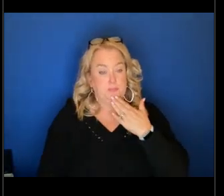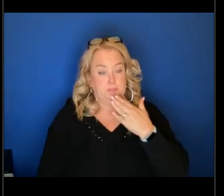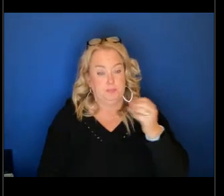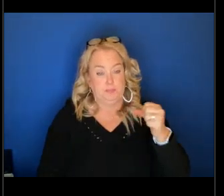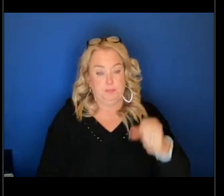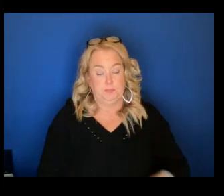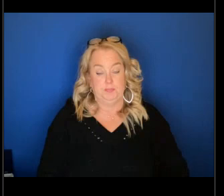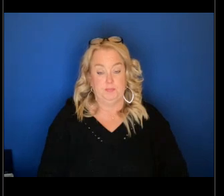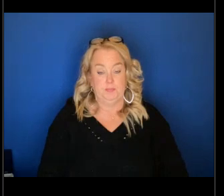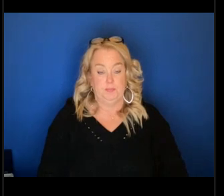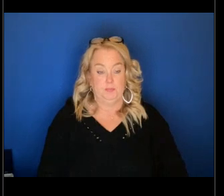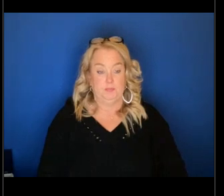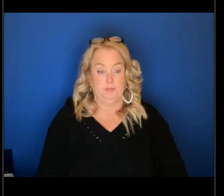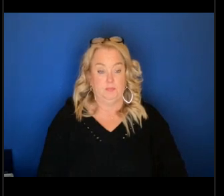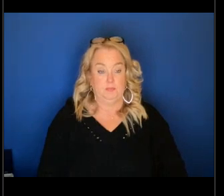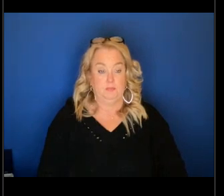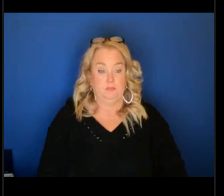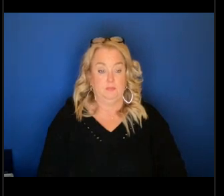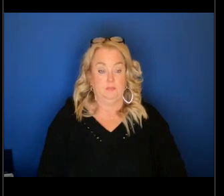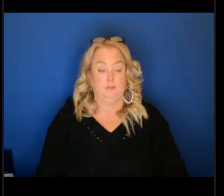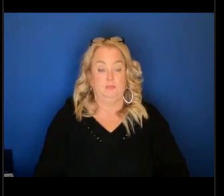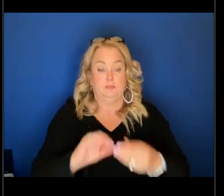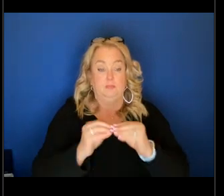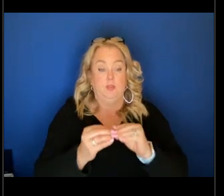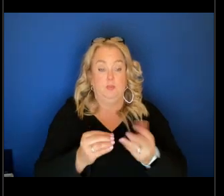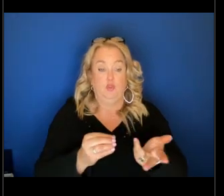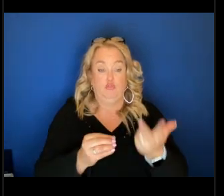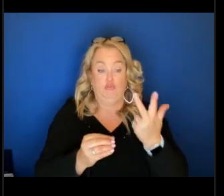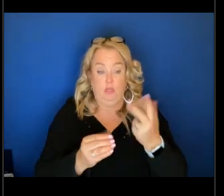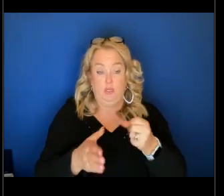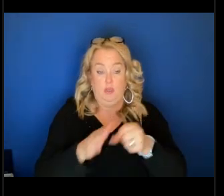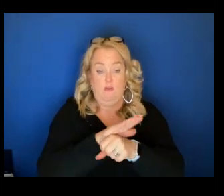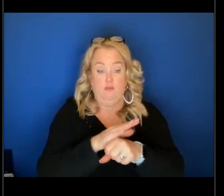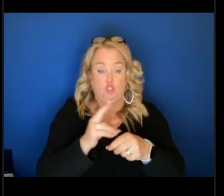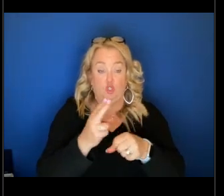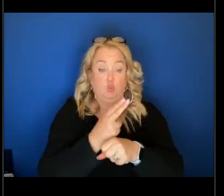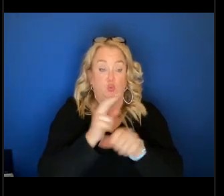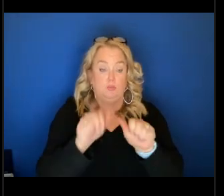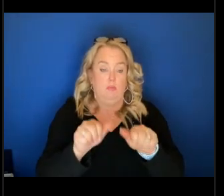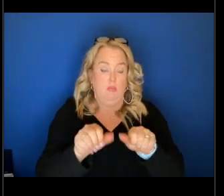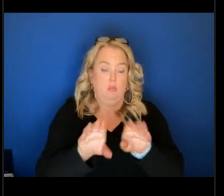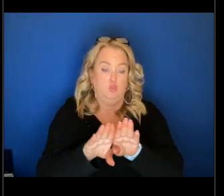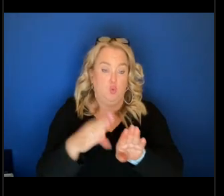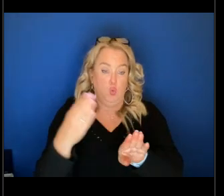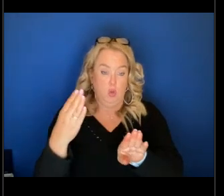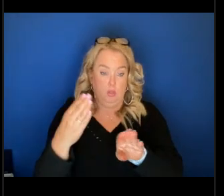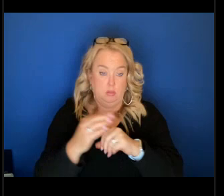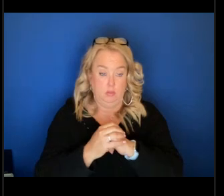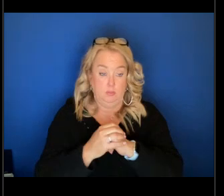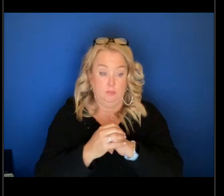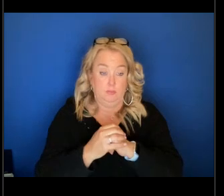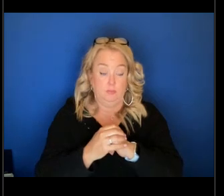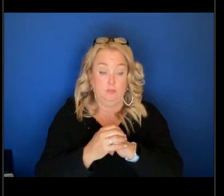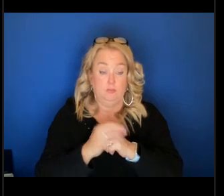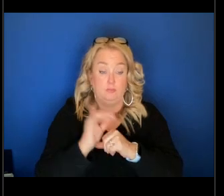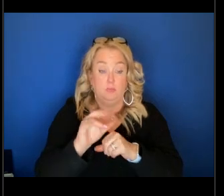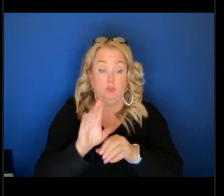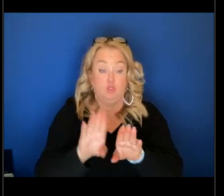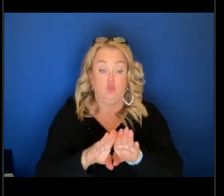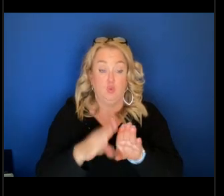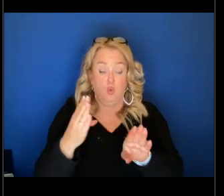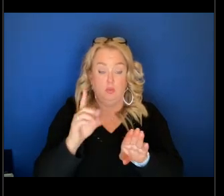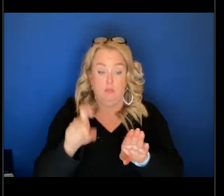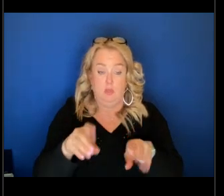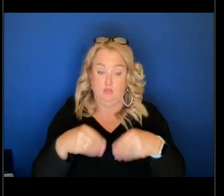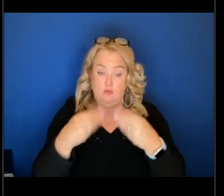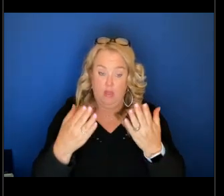Michael. Requirement 3 covers usable doors. Usable doors must